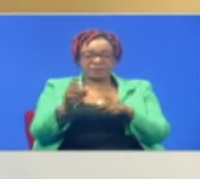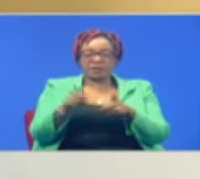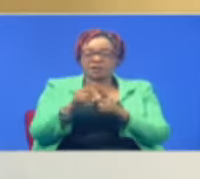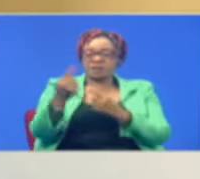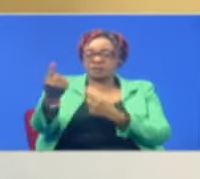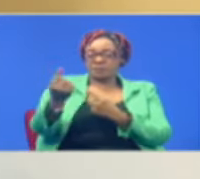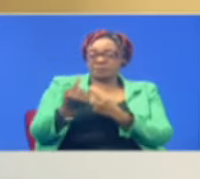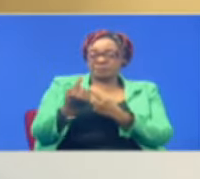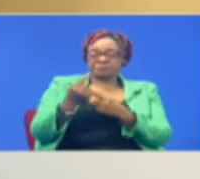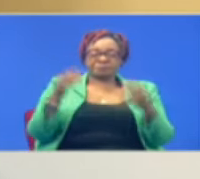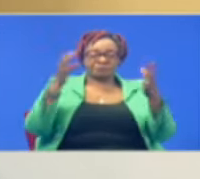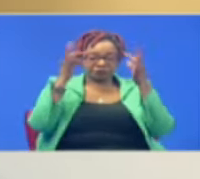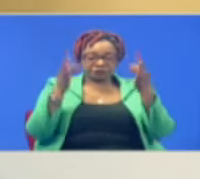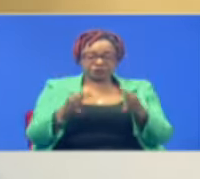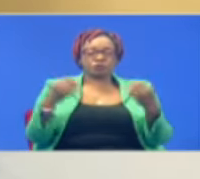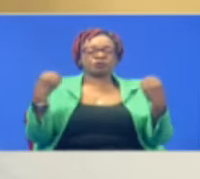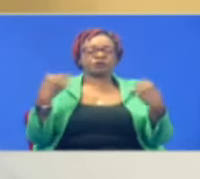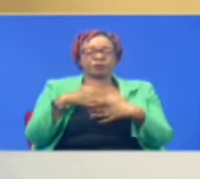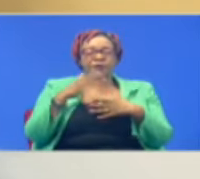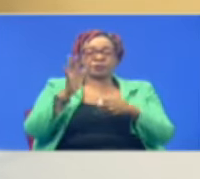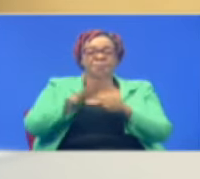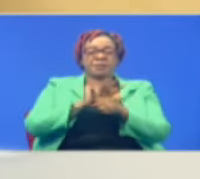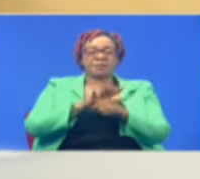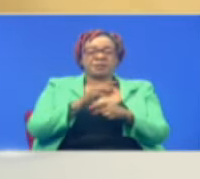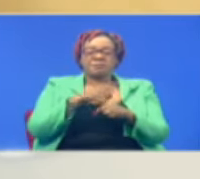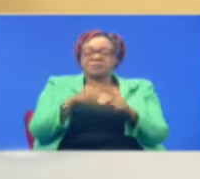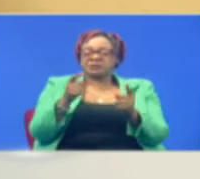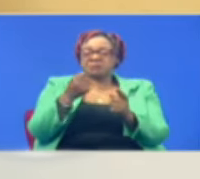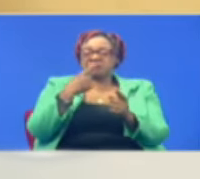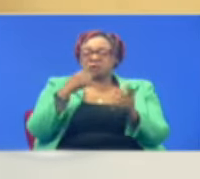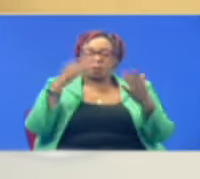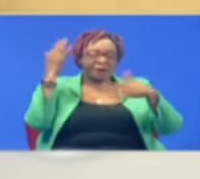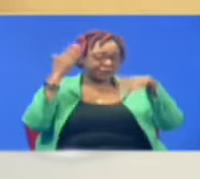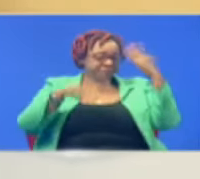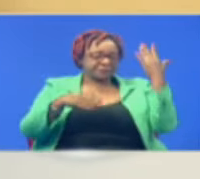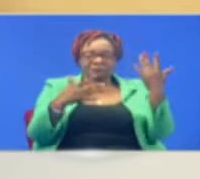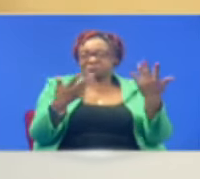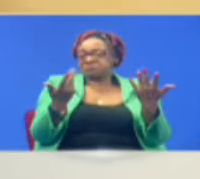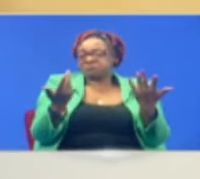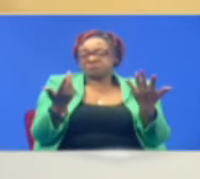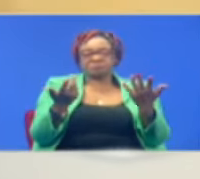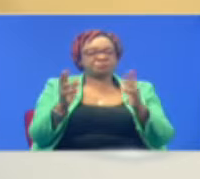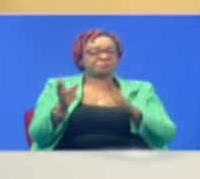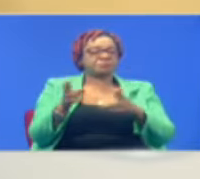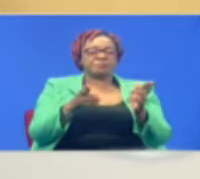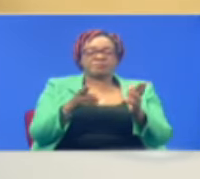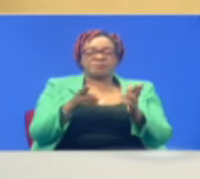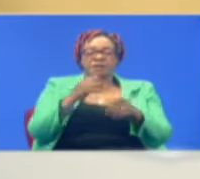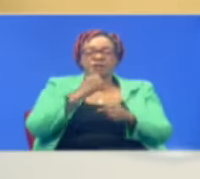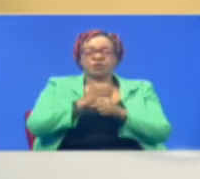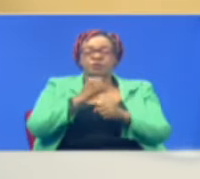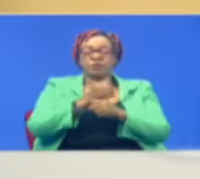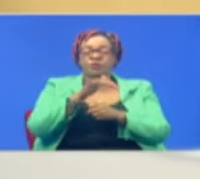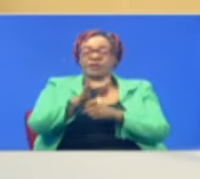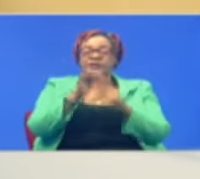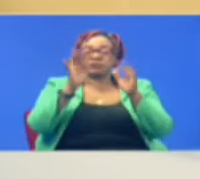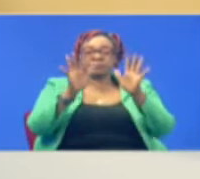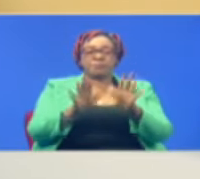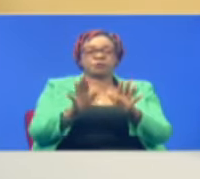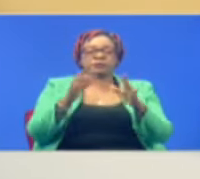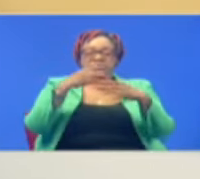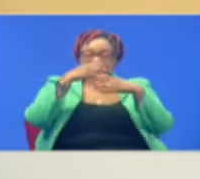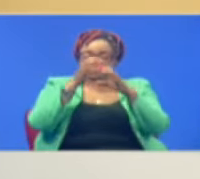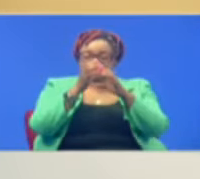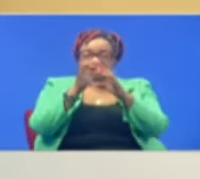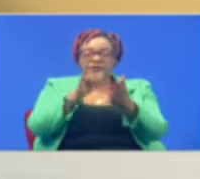though shocking to many, isn't a shocker to the medical experts who undertake that important test that determines the fate